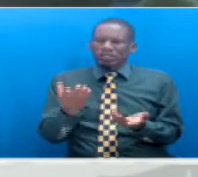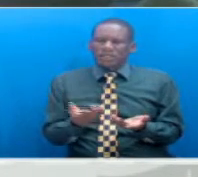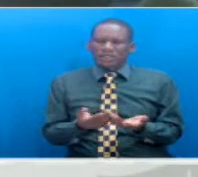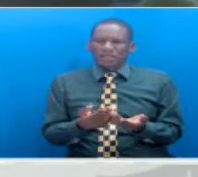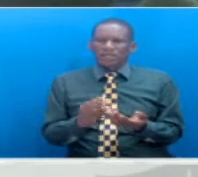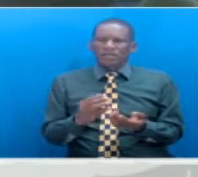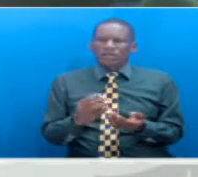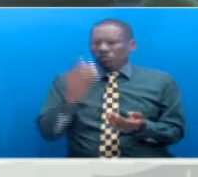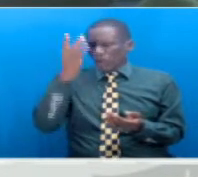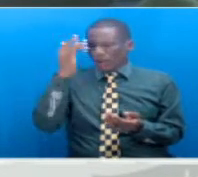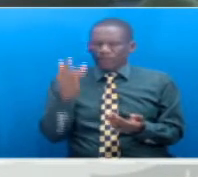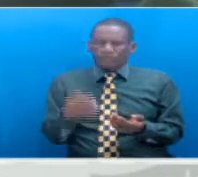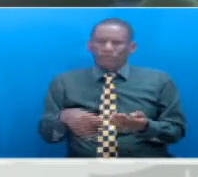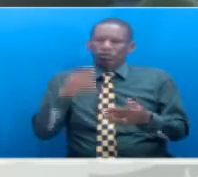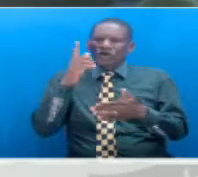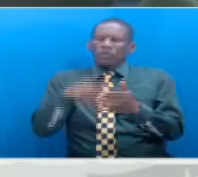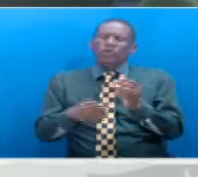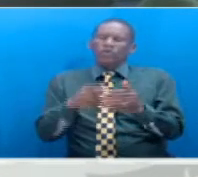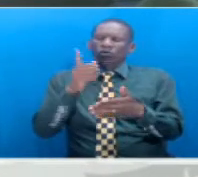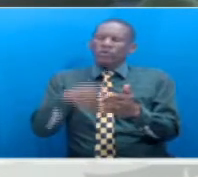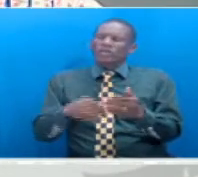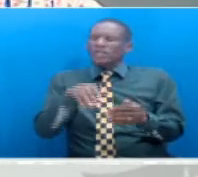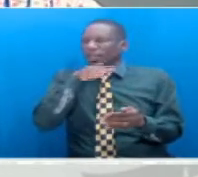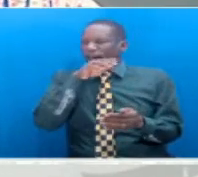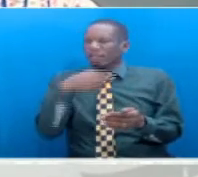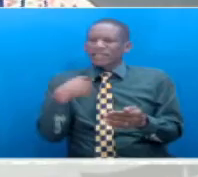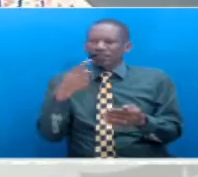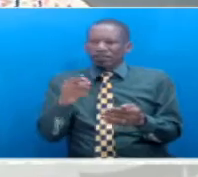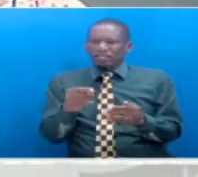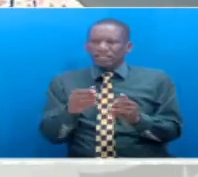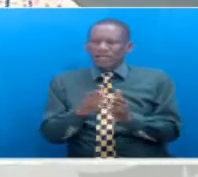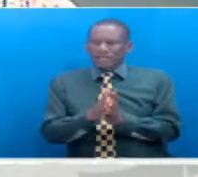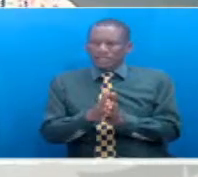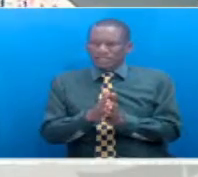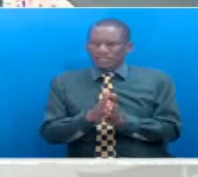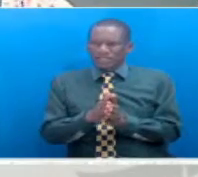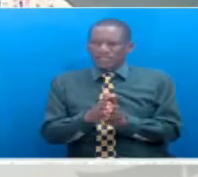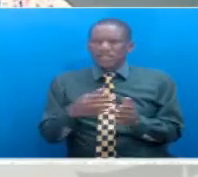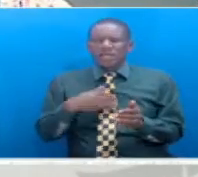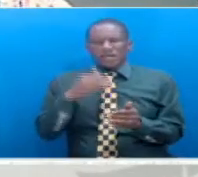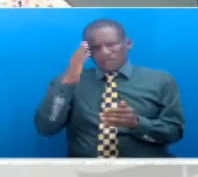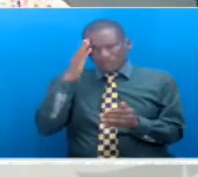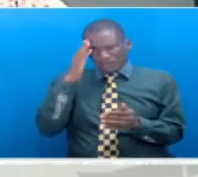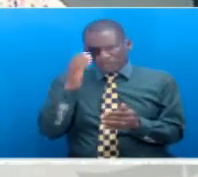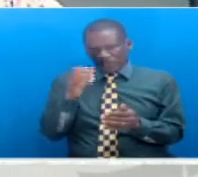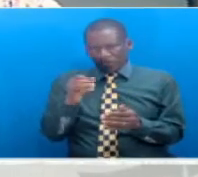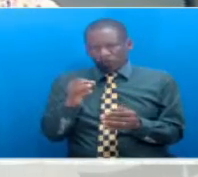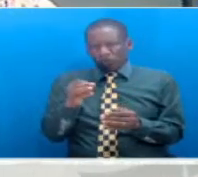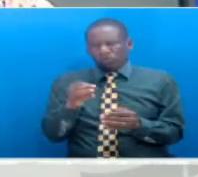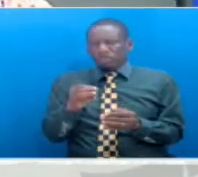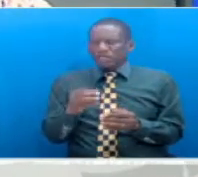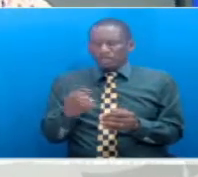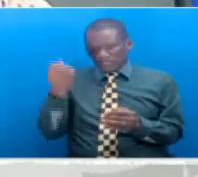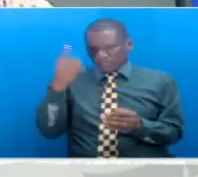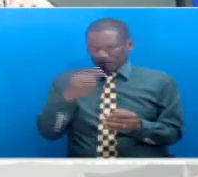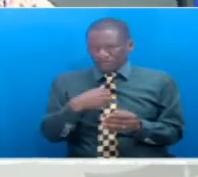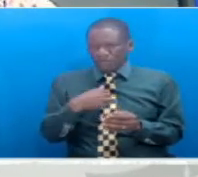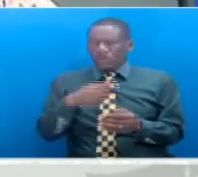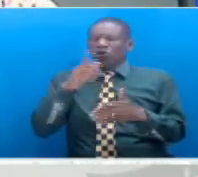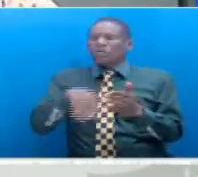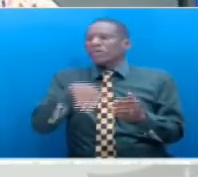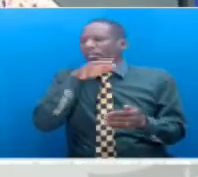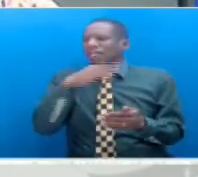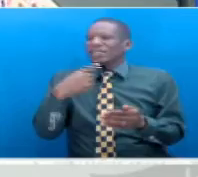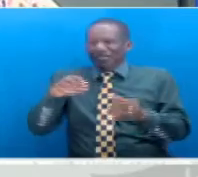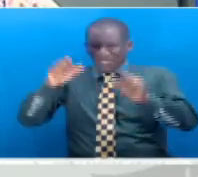because what he is saying, and I think you will bear me out, is that